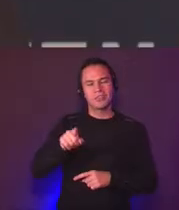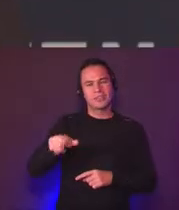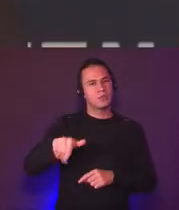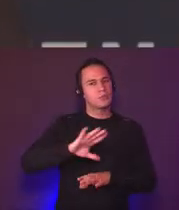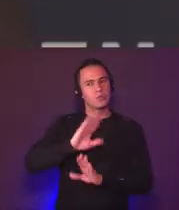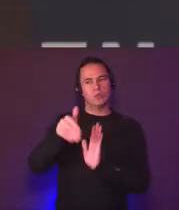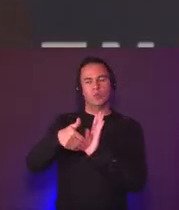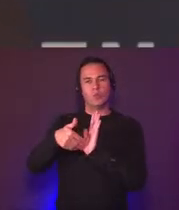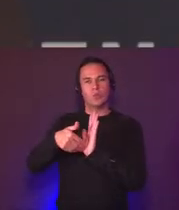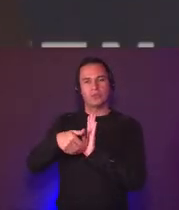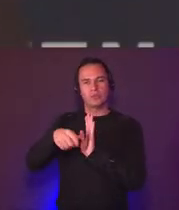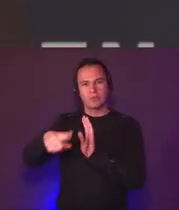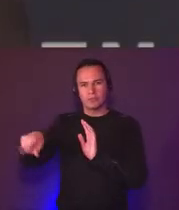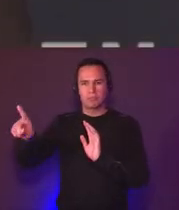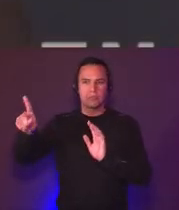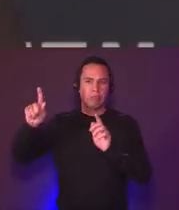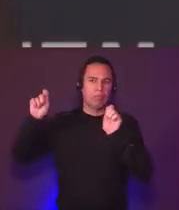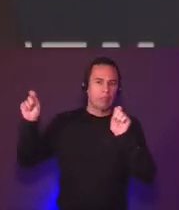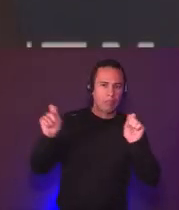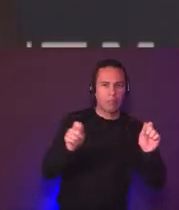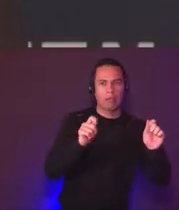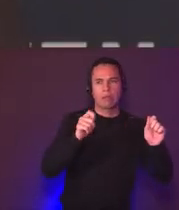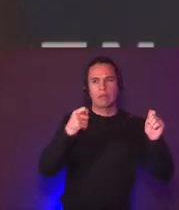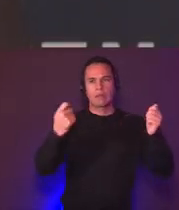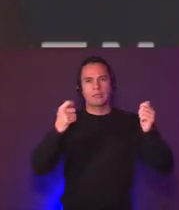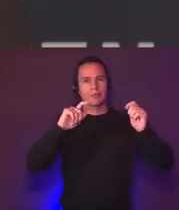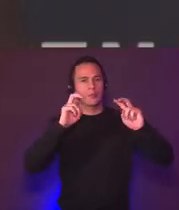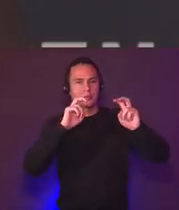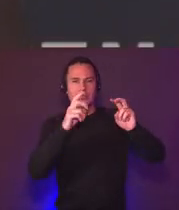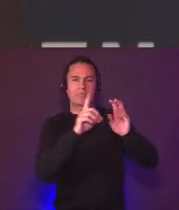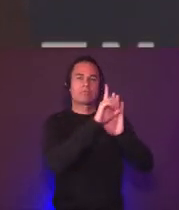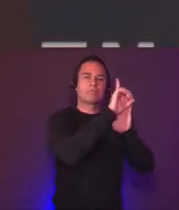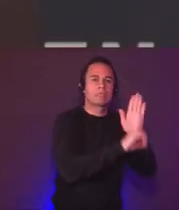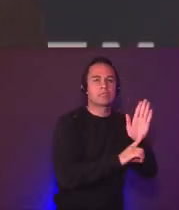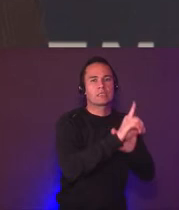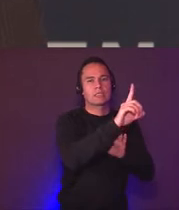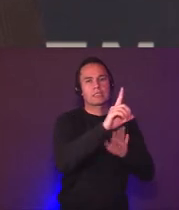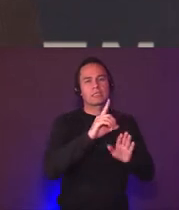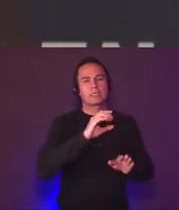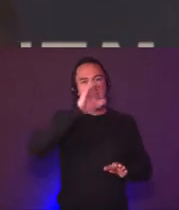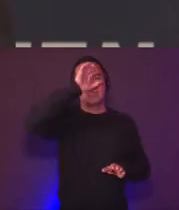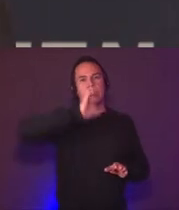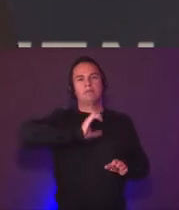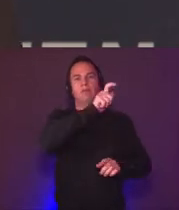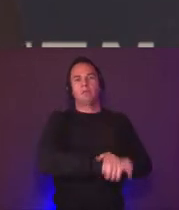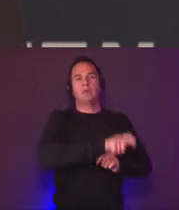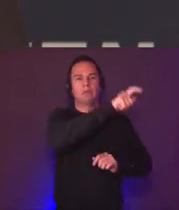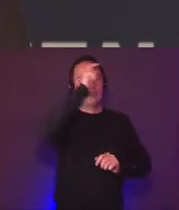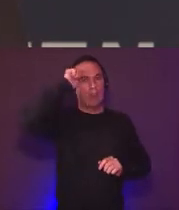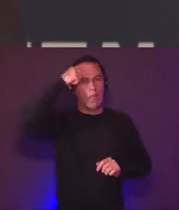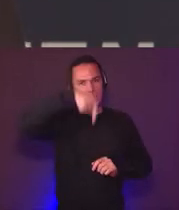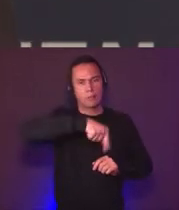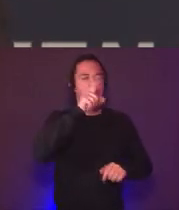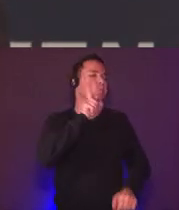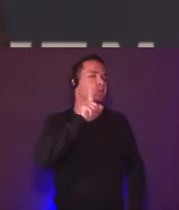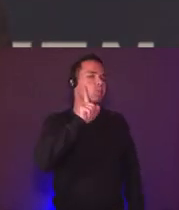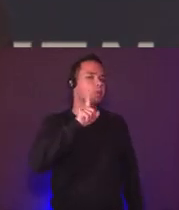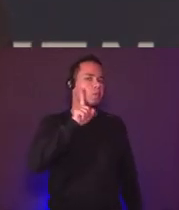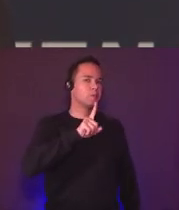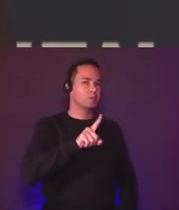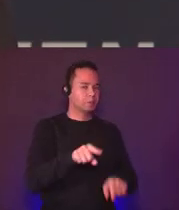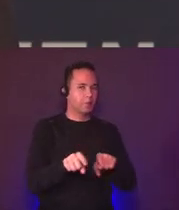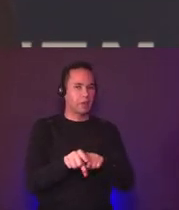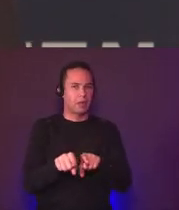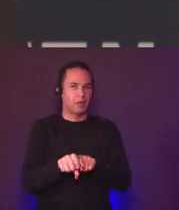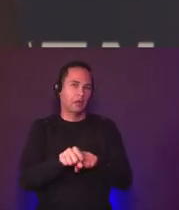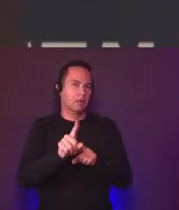rights for black people in the United States. And he, in the 90s, the late 80s